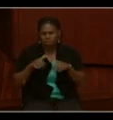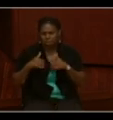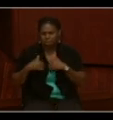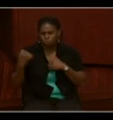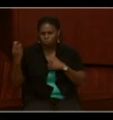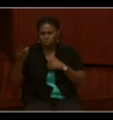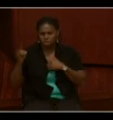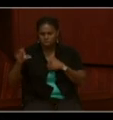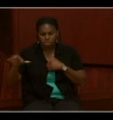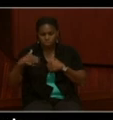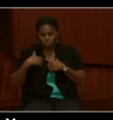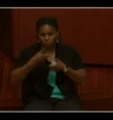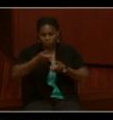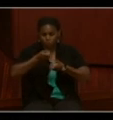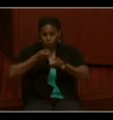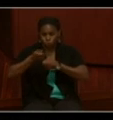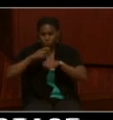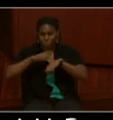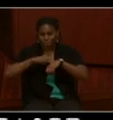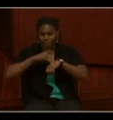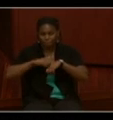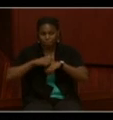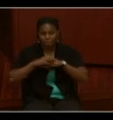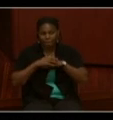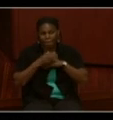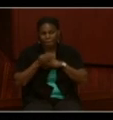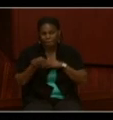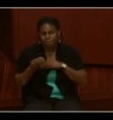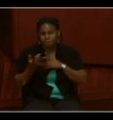have pull times and then,